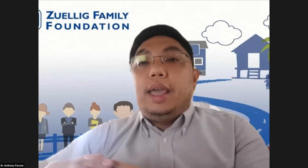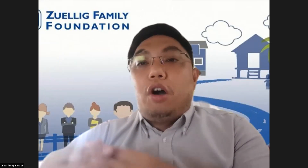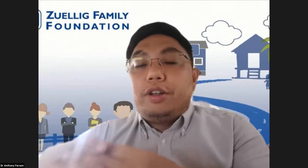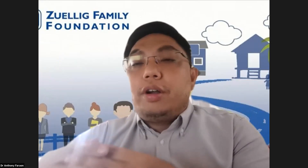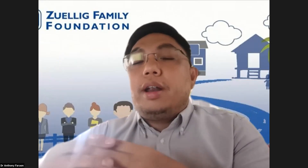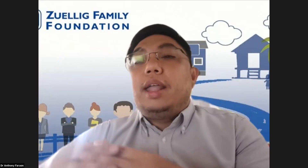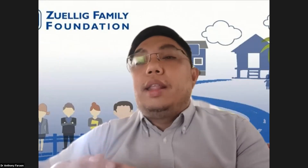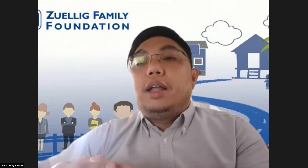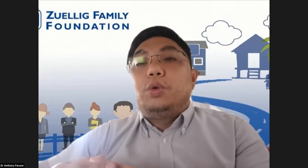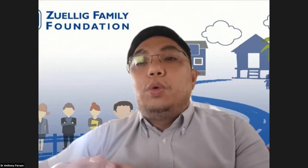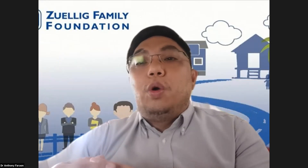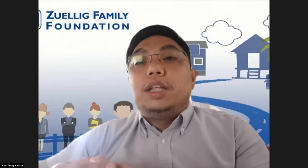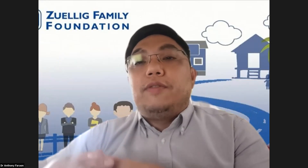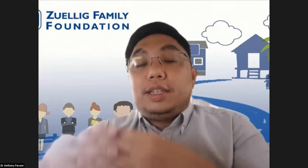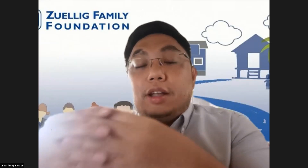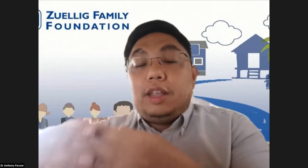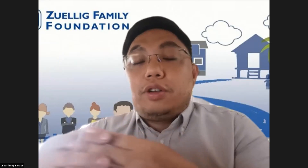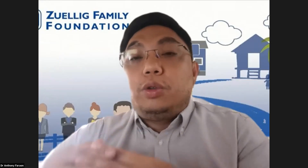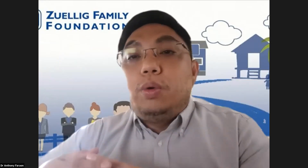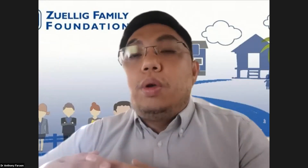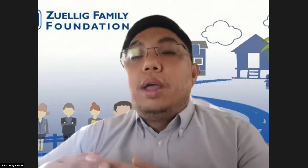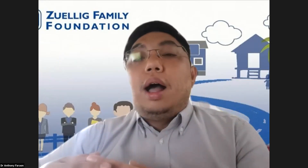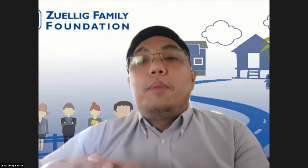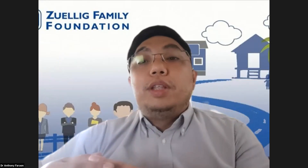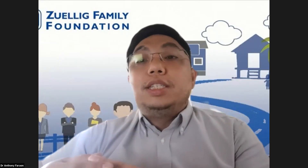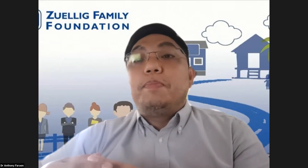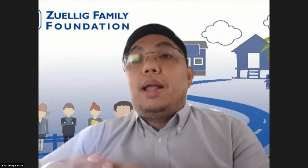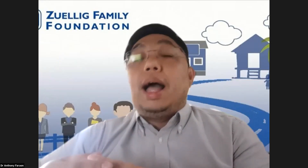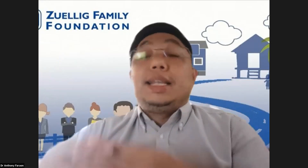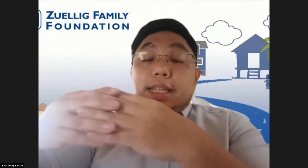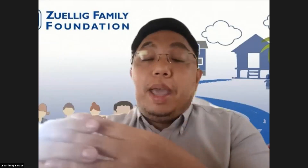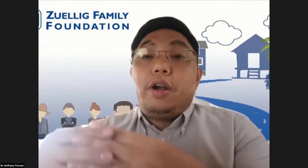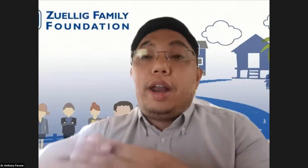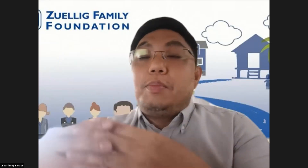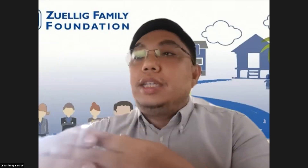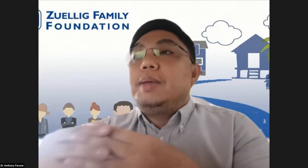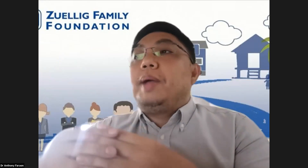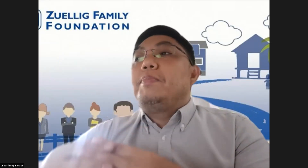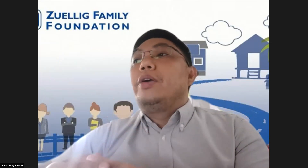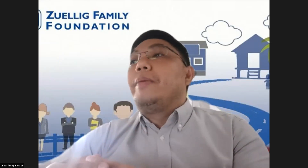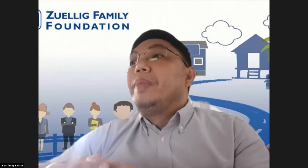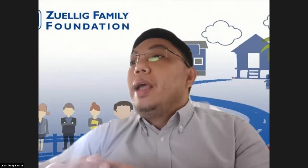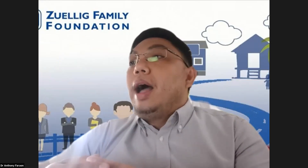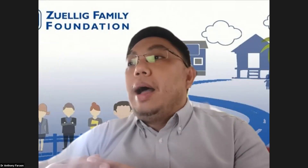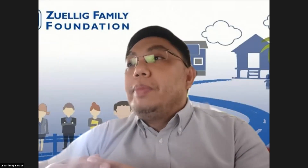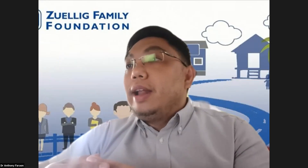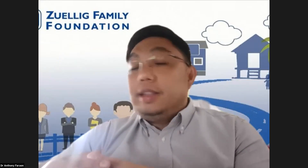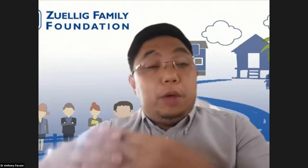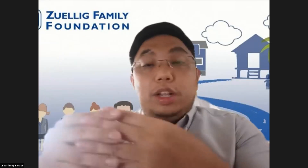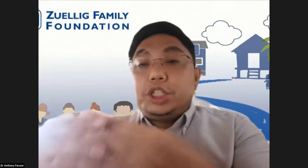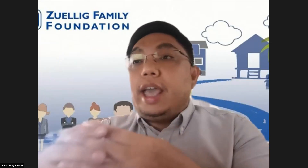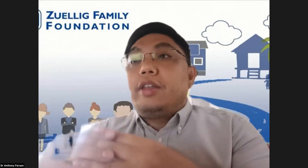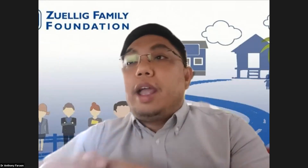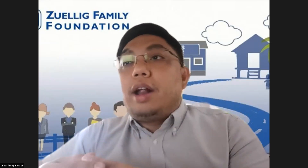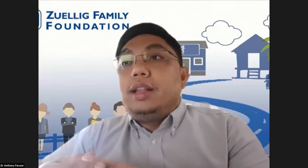a governor and two local chief executives or two municipal city mayor and the municipal mayor. They